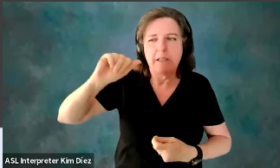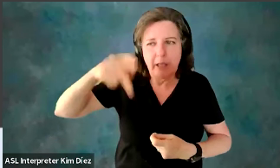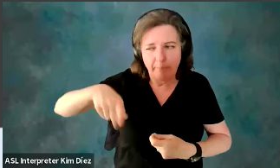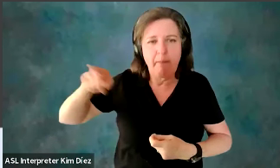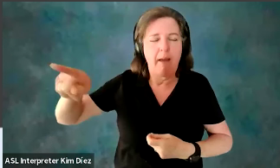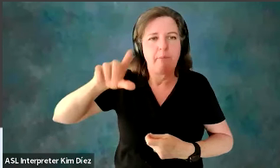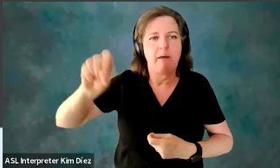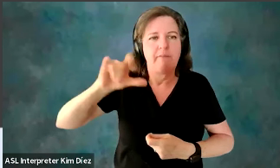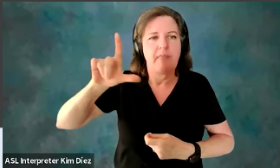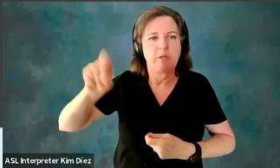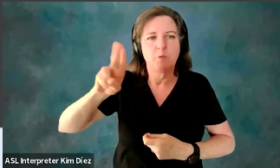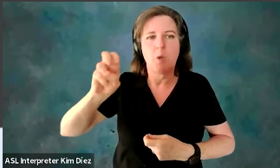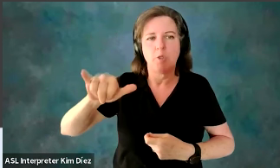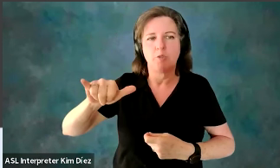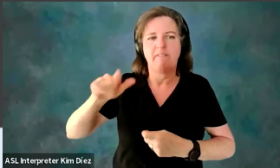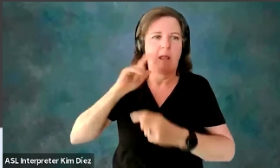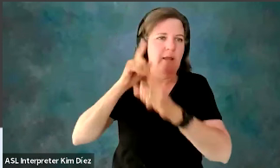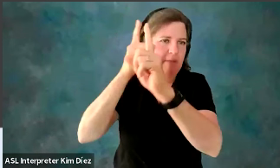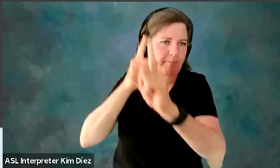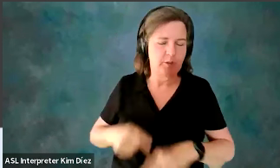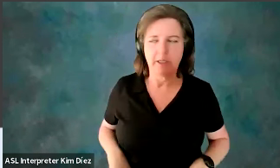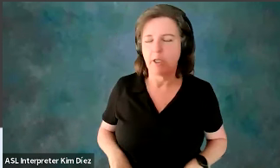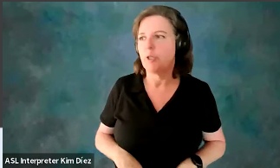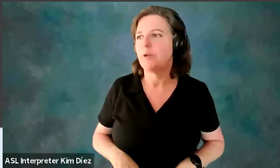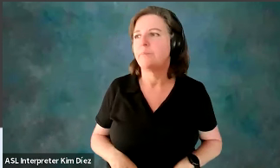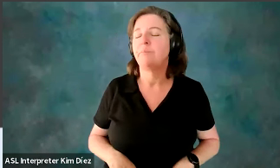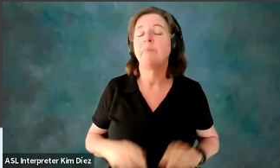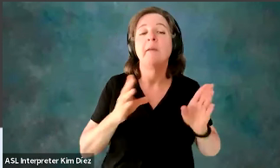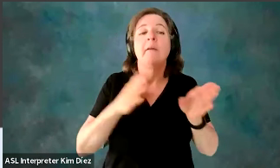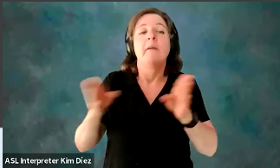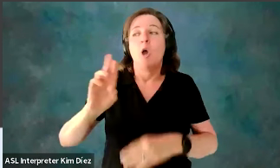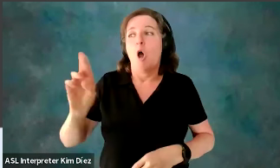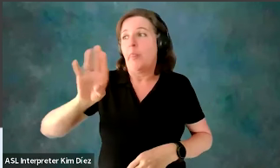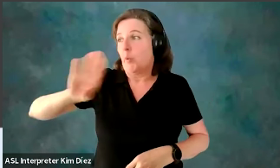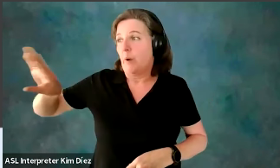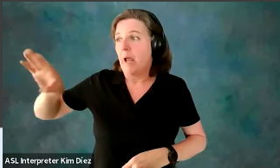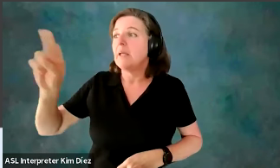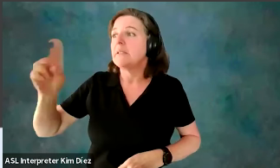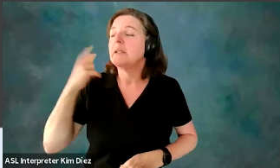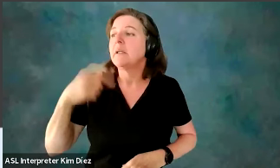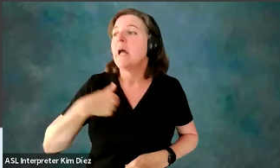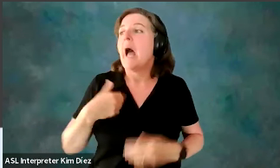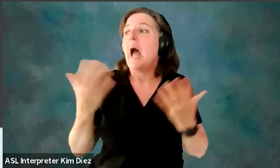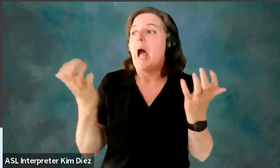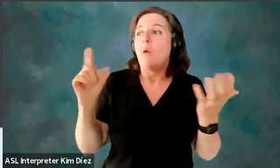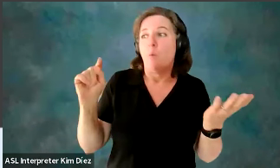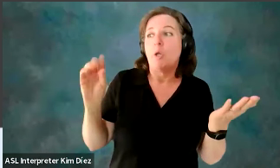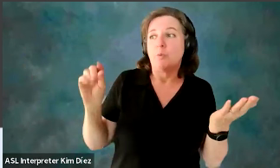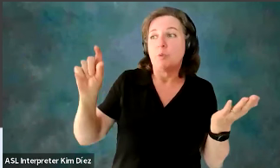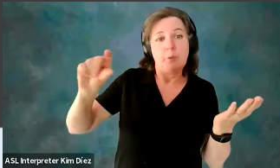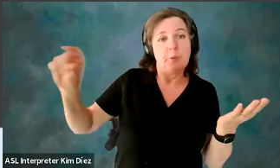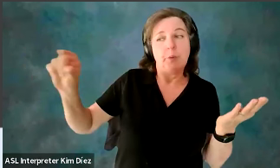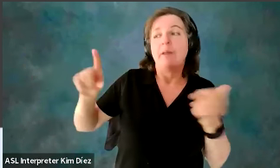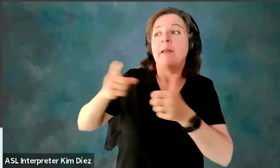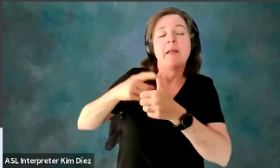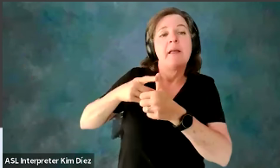or a particular series. At the right, you can see I want to. The first link